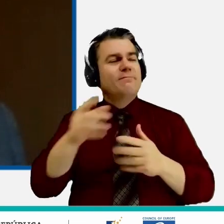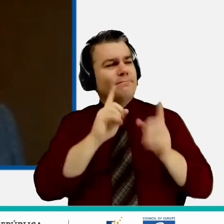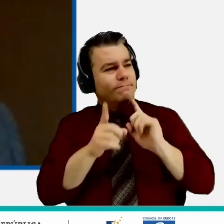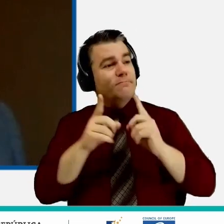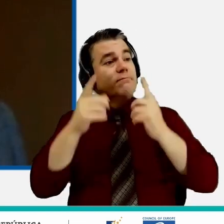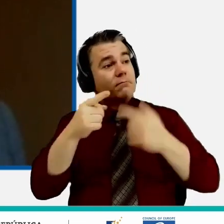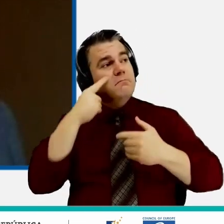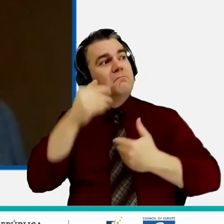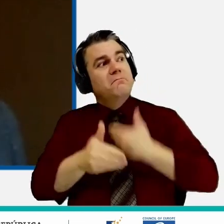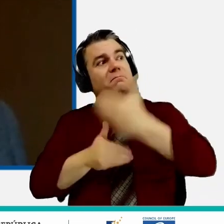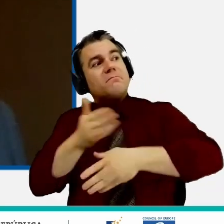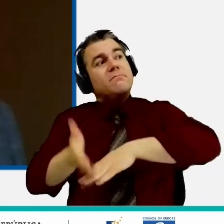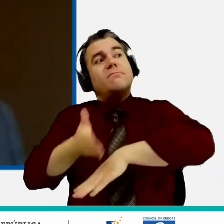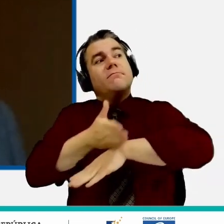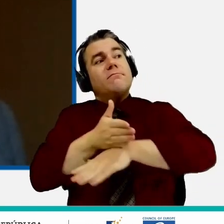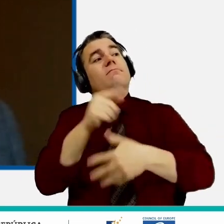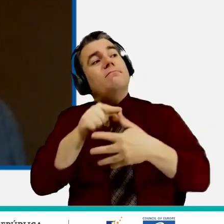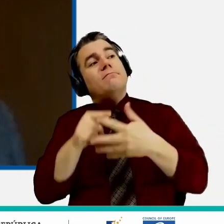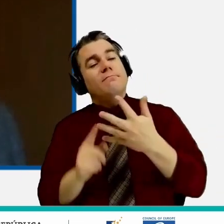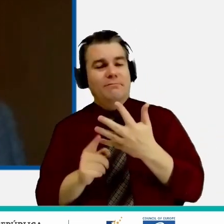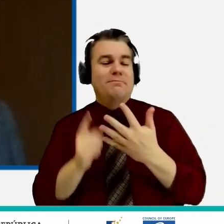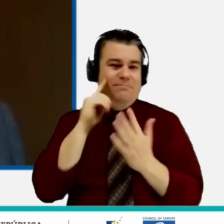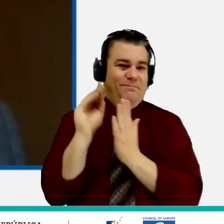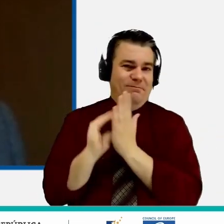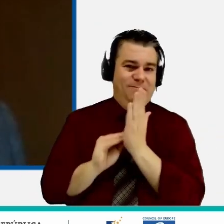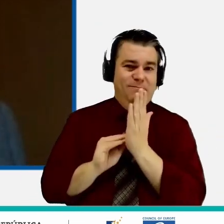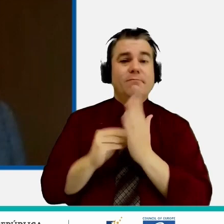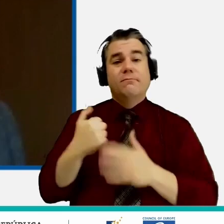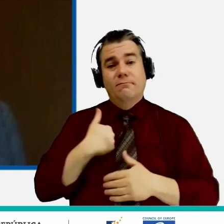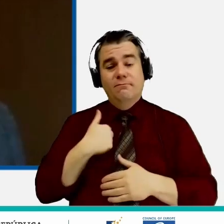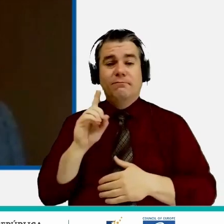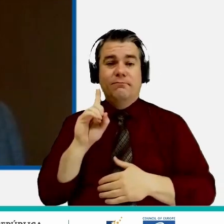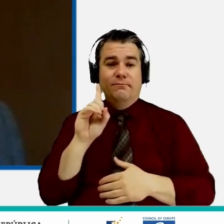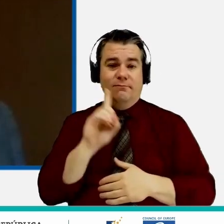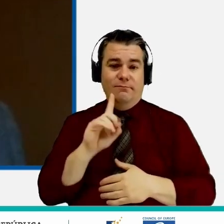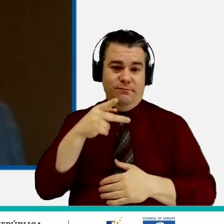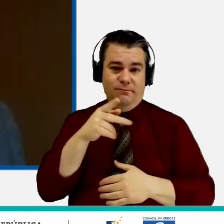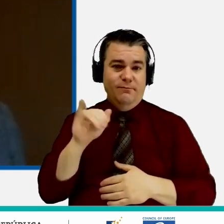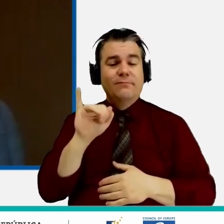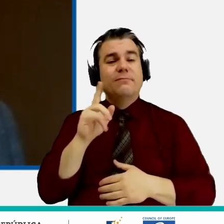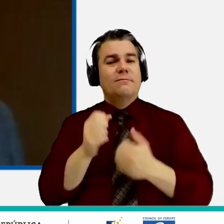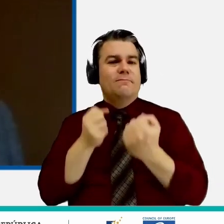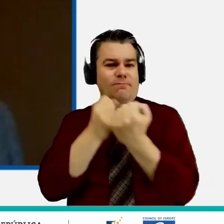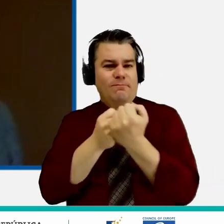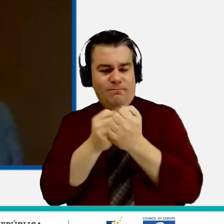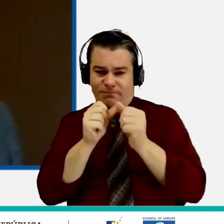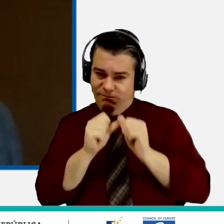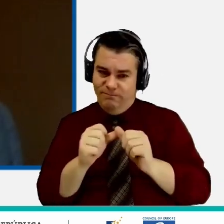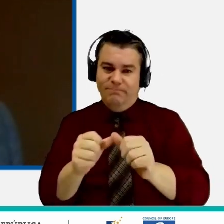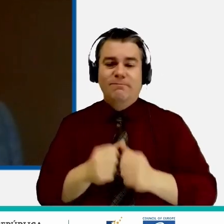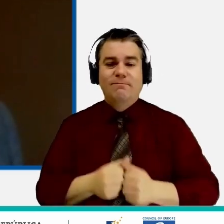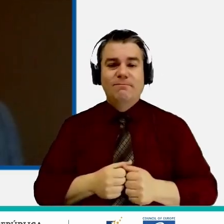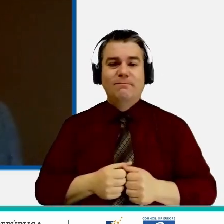achieved together. DPPI and I will remain on your side for supporting all of your efforts. Finally, I would like to use